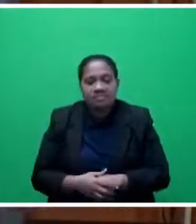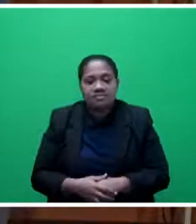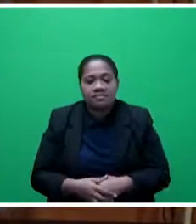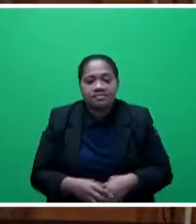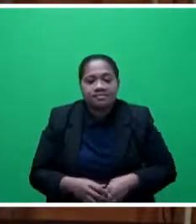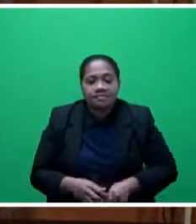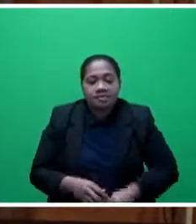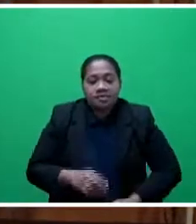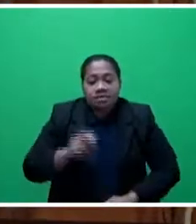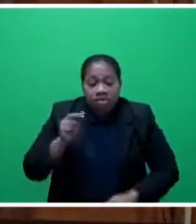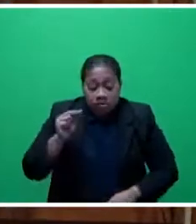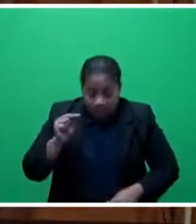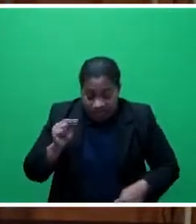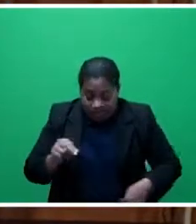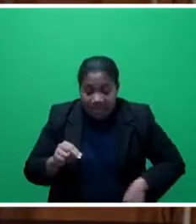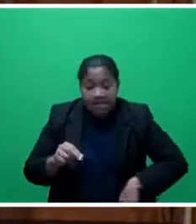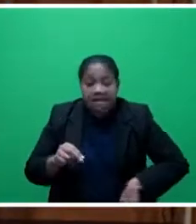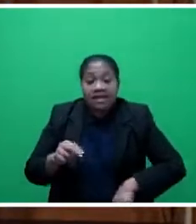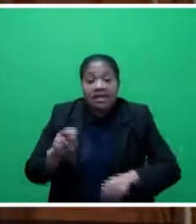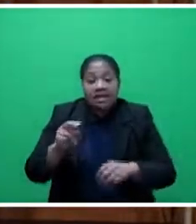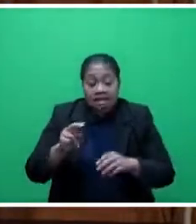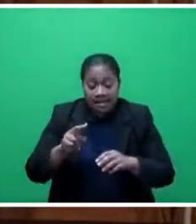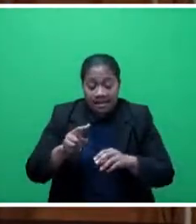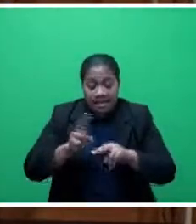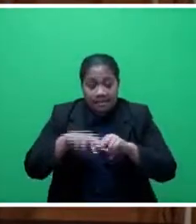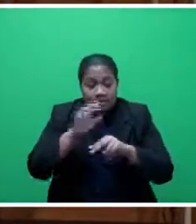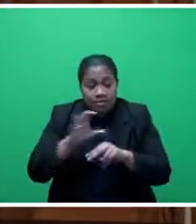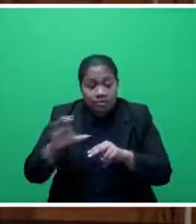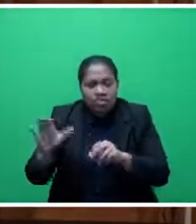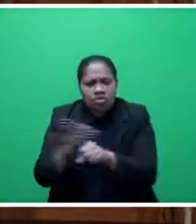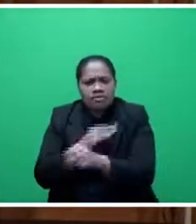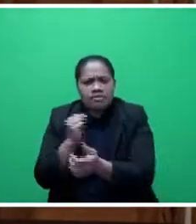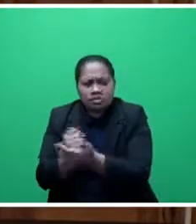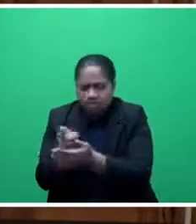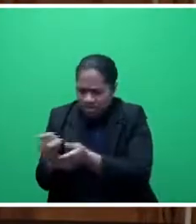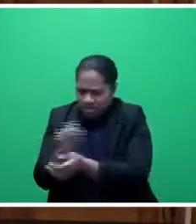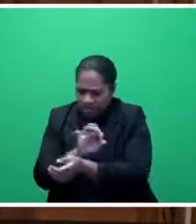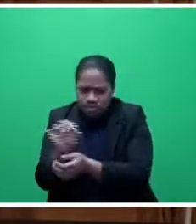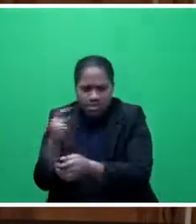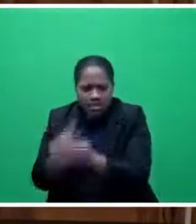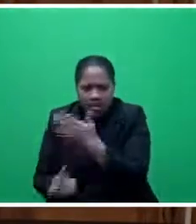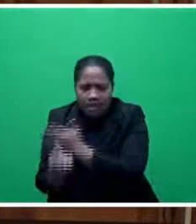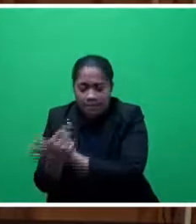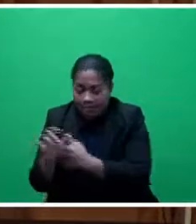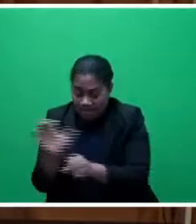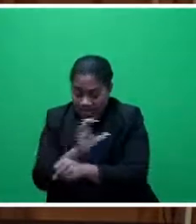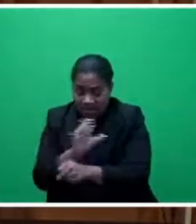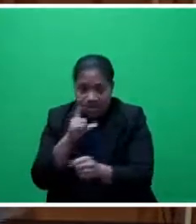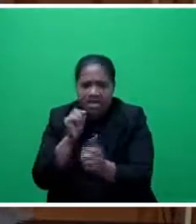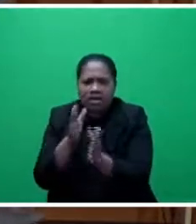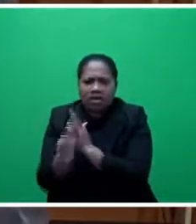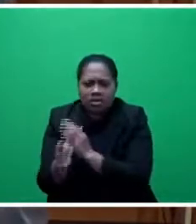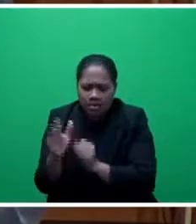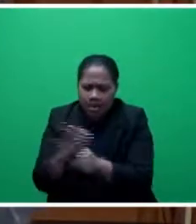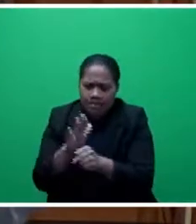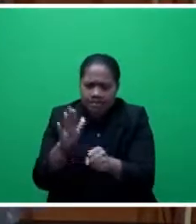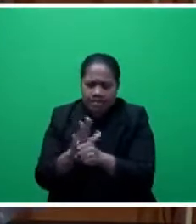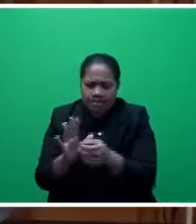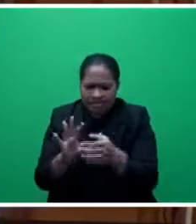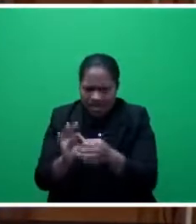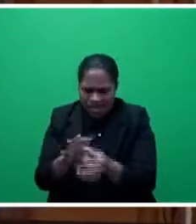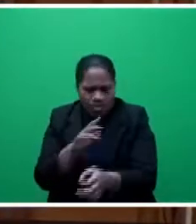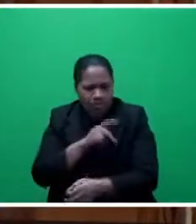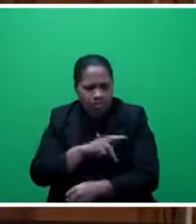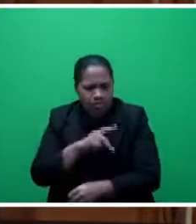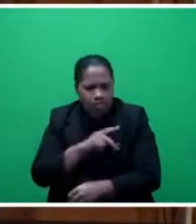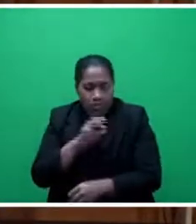need FCCC to be able to ensure that that does not happen. The companies can go off and make their profits, but our philosophy has always been, Mr. Speaker,